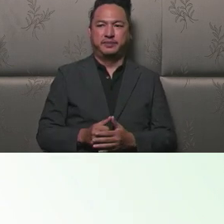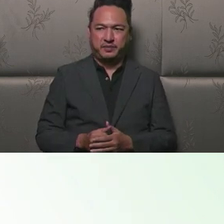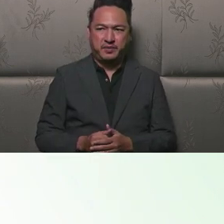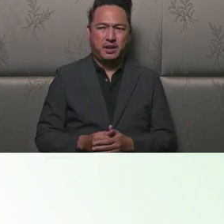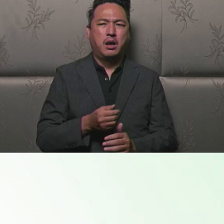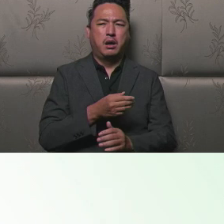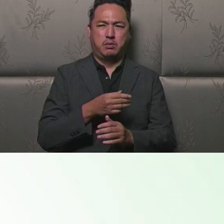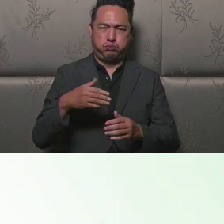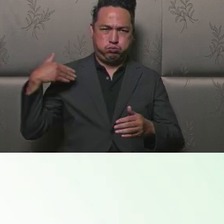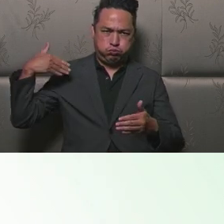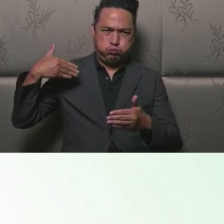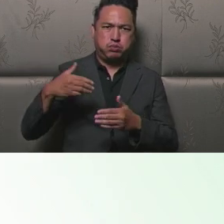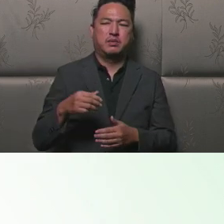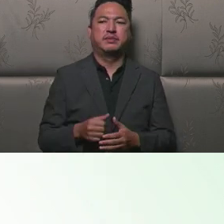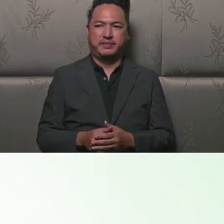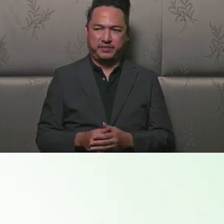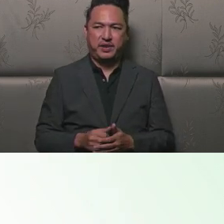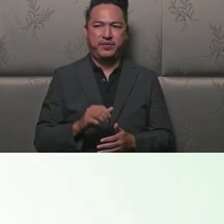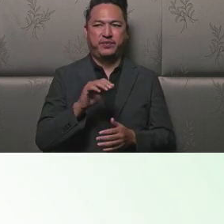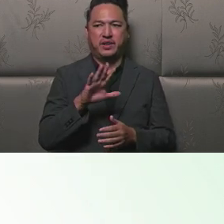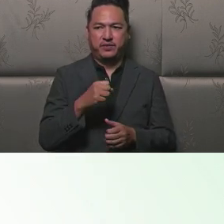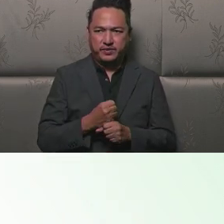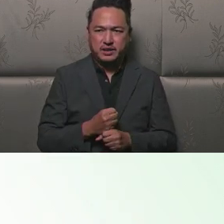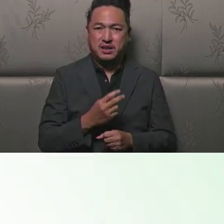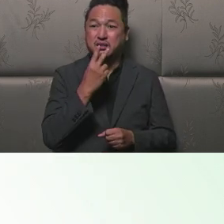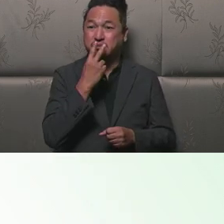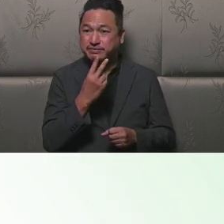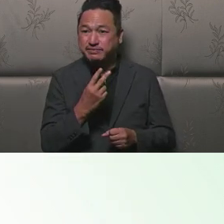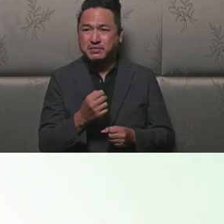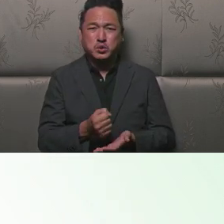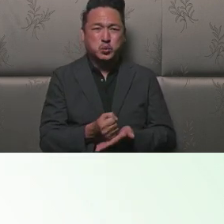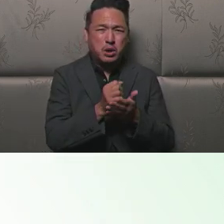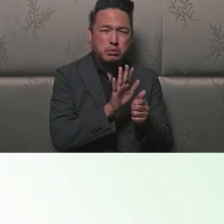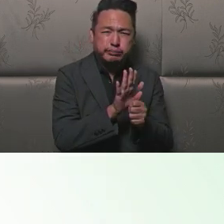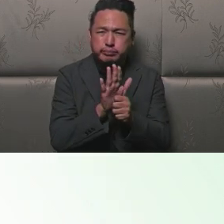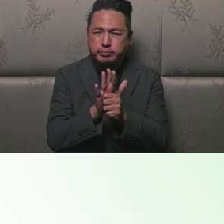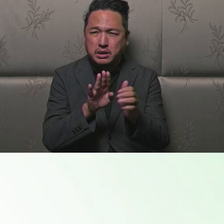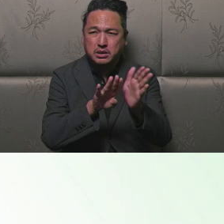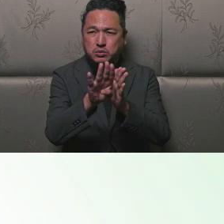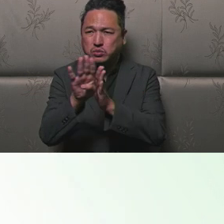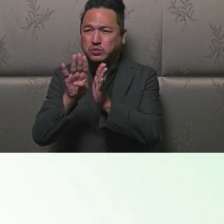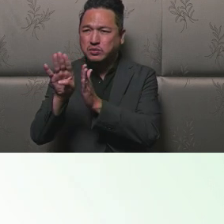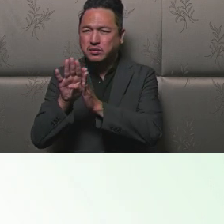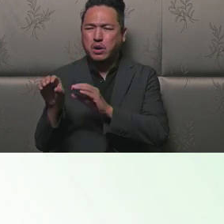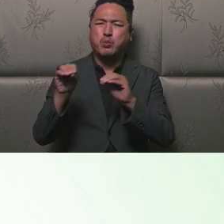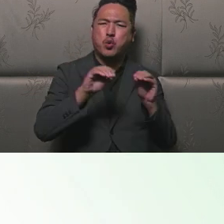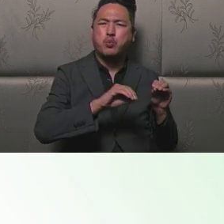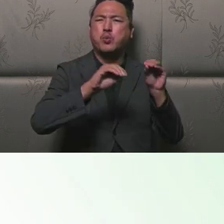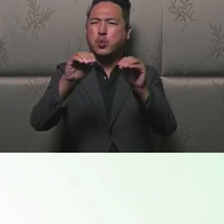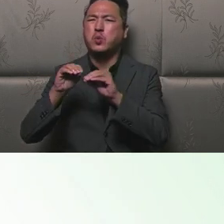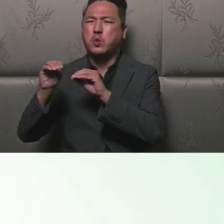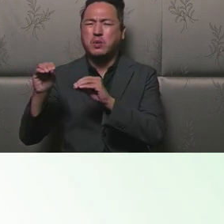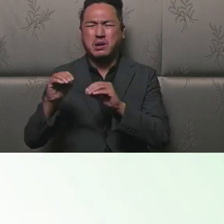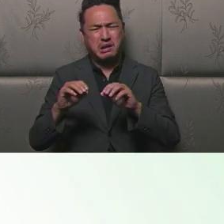in different ways. And there's a lot of changes and some very good practices that have come about. Some I think we